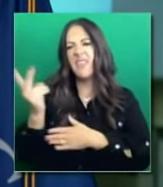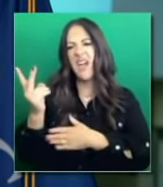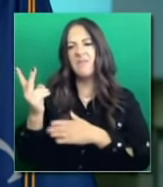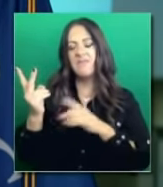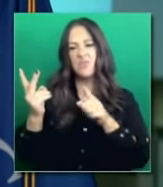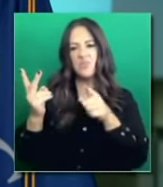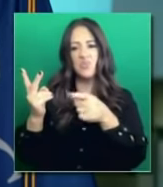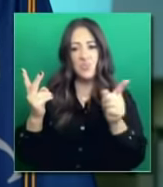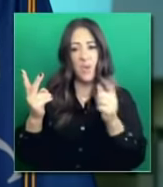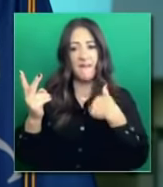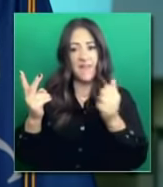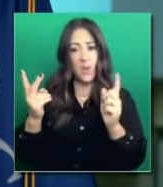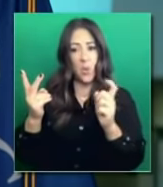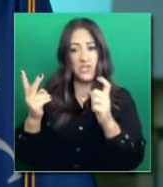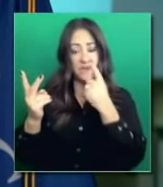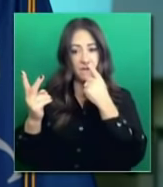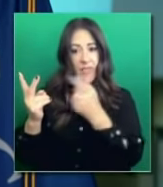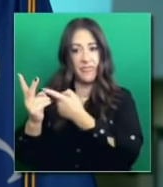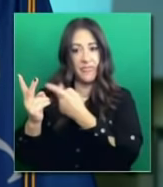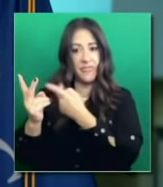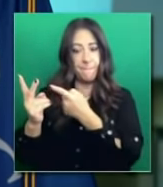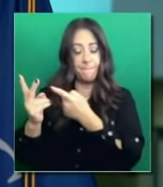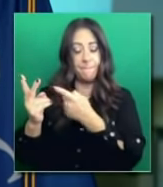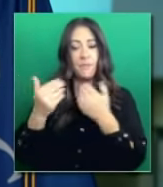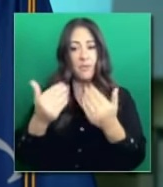other questions that may be on people's minds.